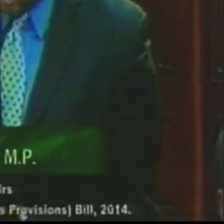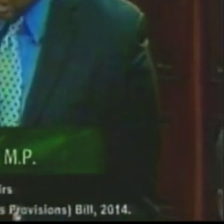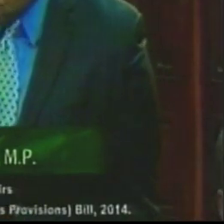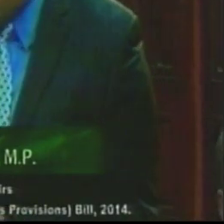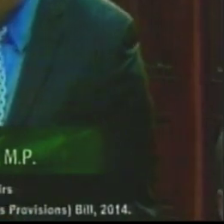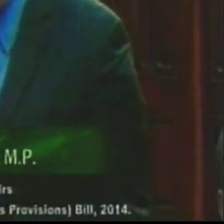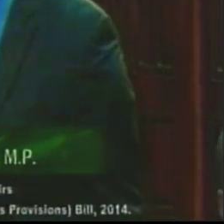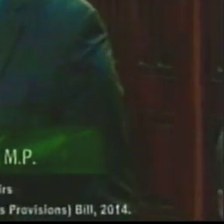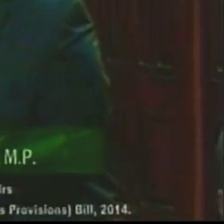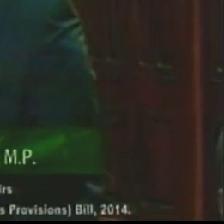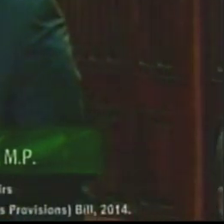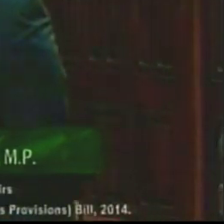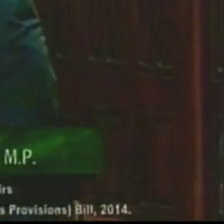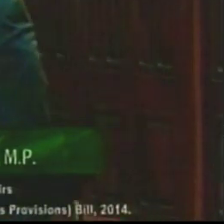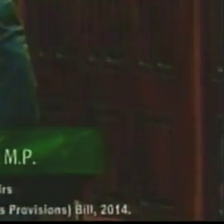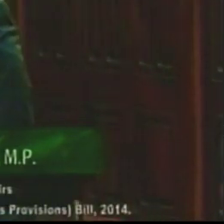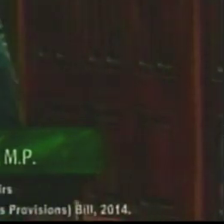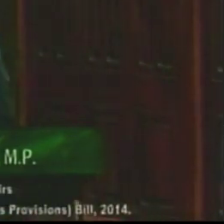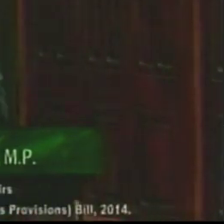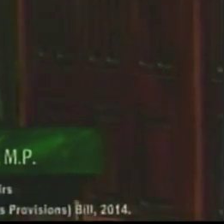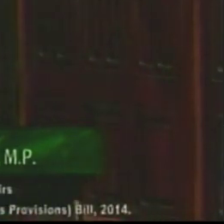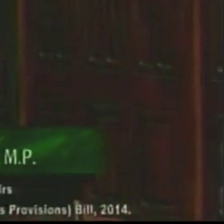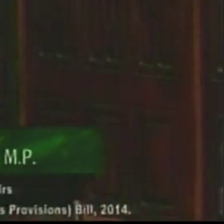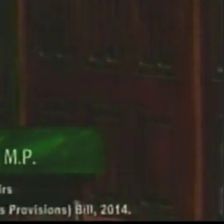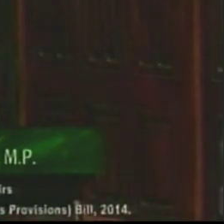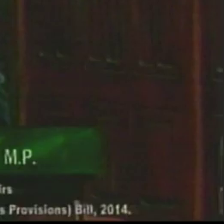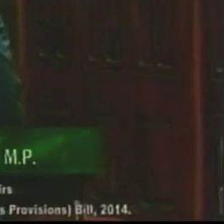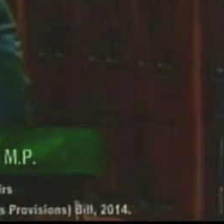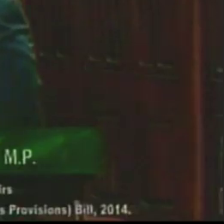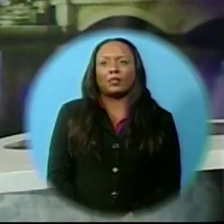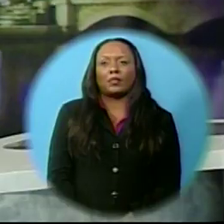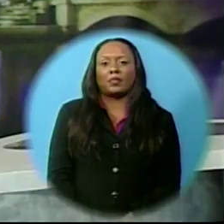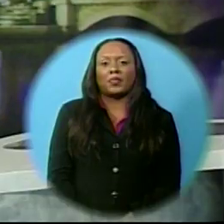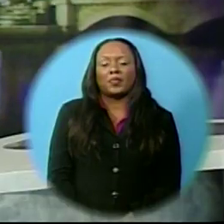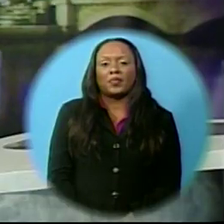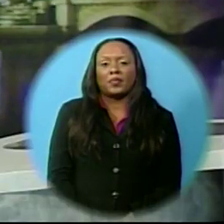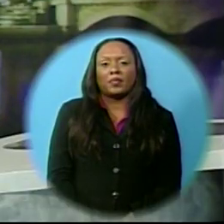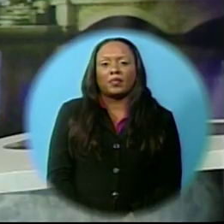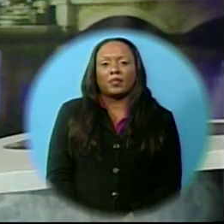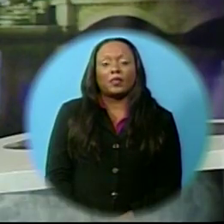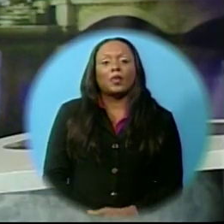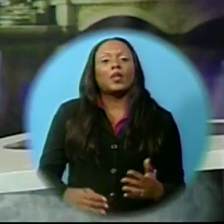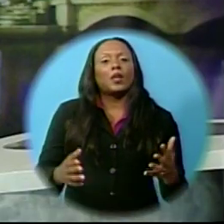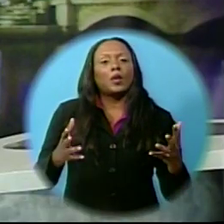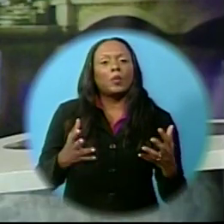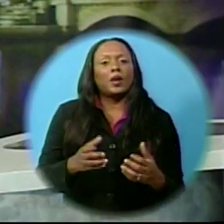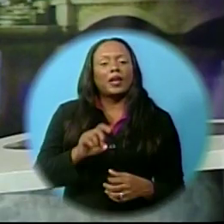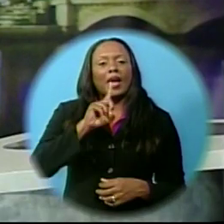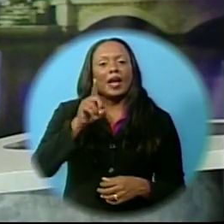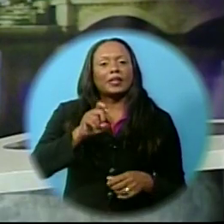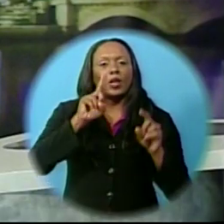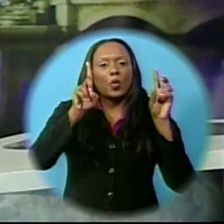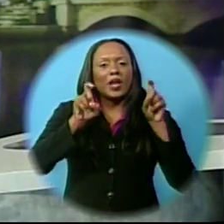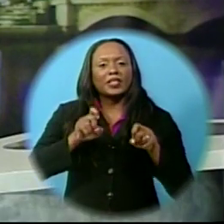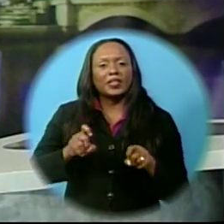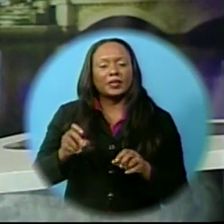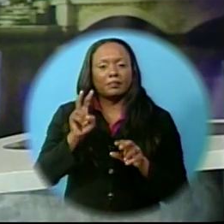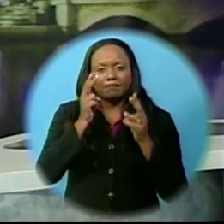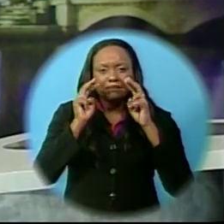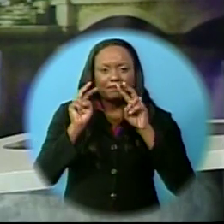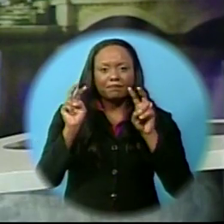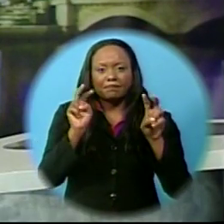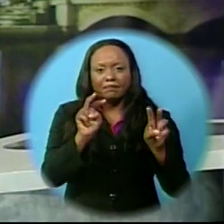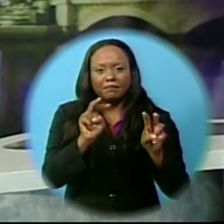and just go along with it cannot just be done. Now I'm making it abundantly clear. Well, now for your take tonight, we'd like to hear